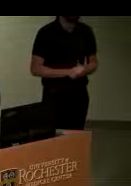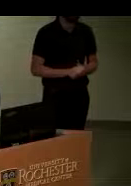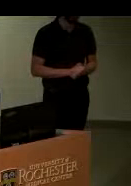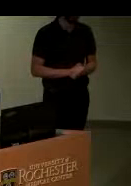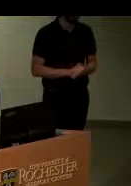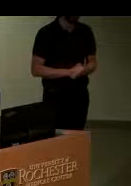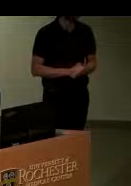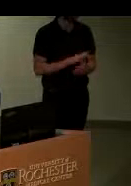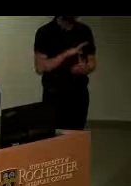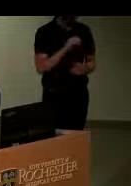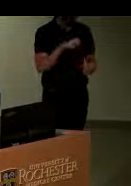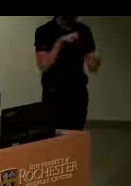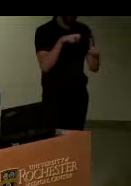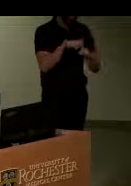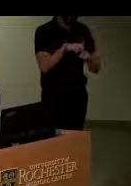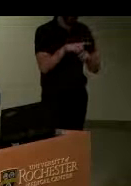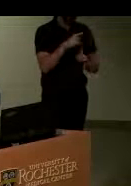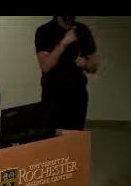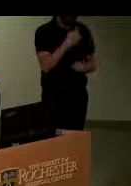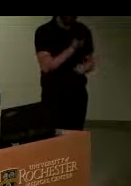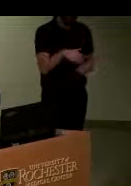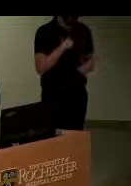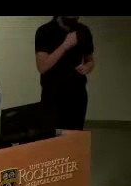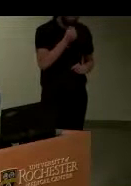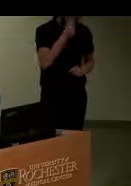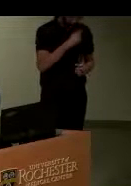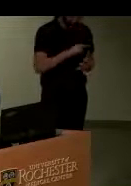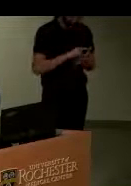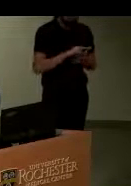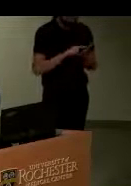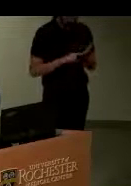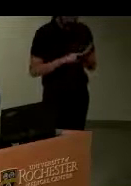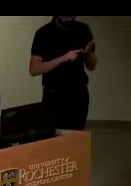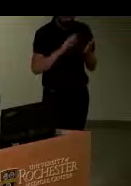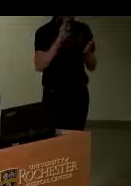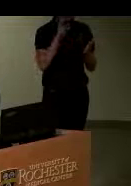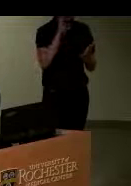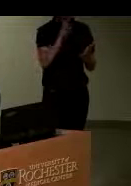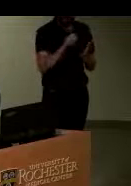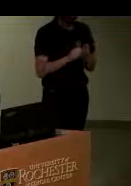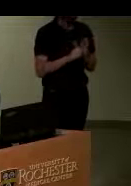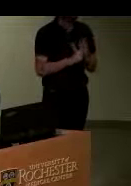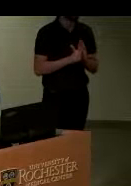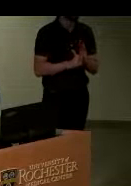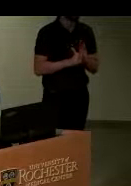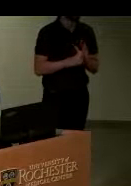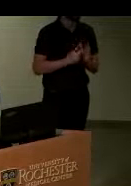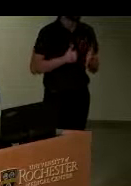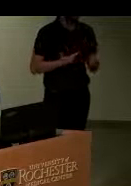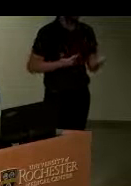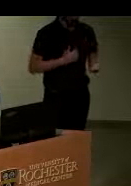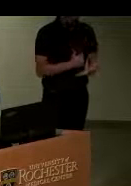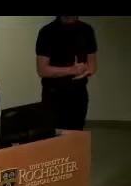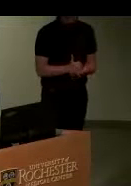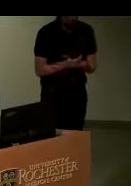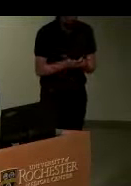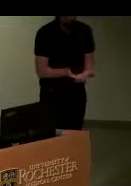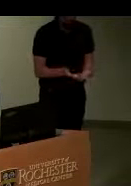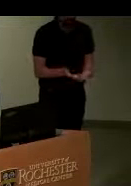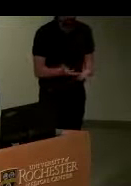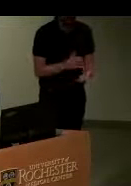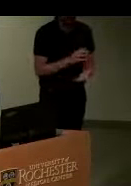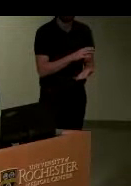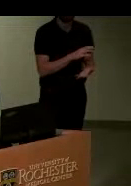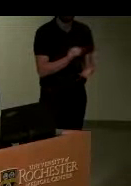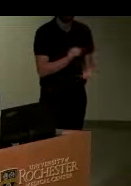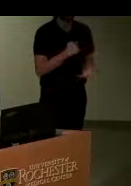and confront her and tell her you understand that these are all created symptoms, and we're here to help her, and